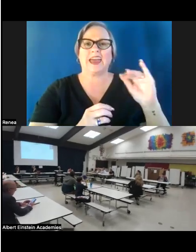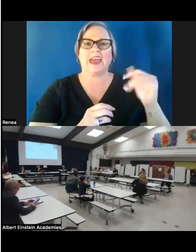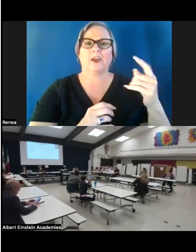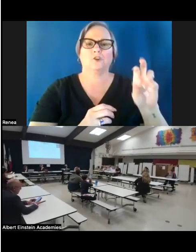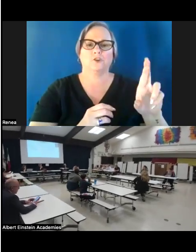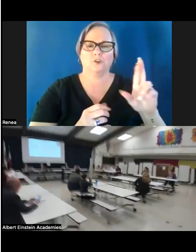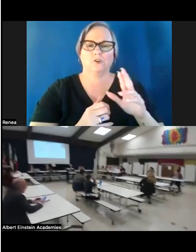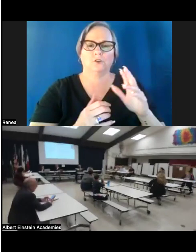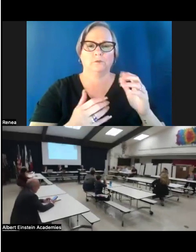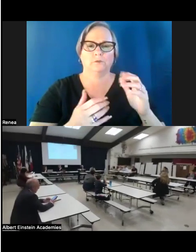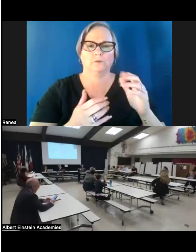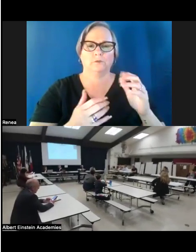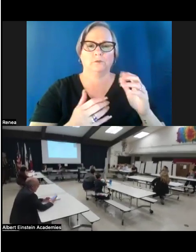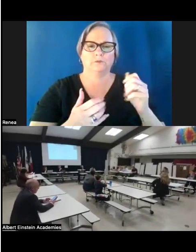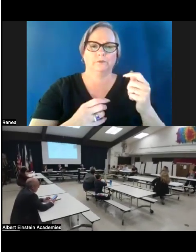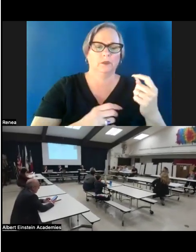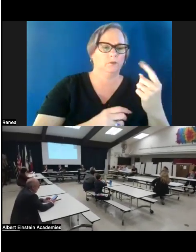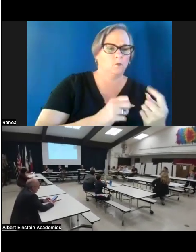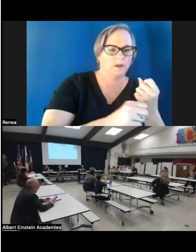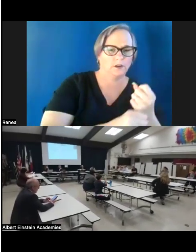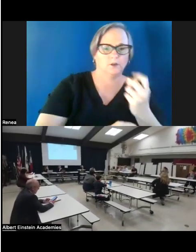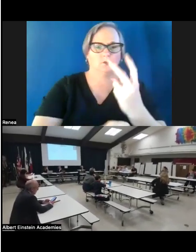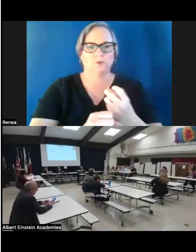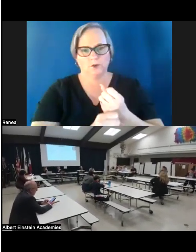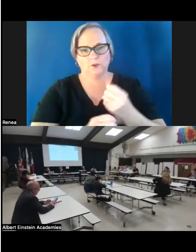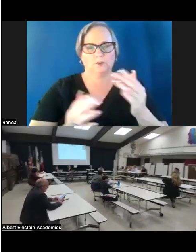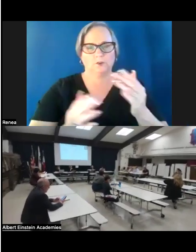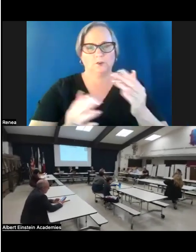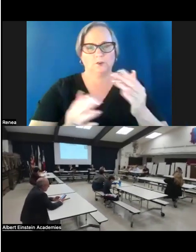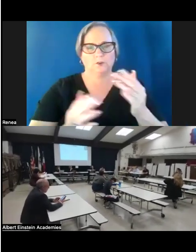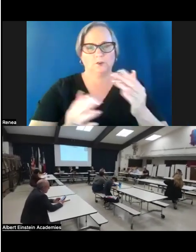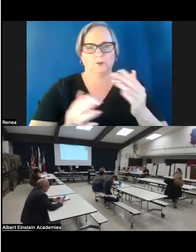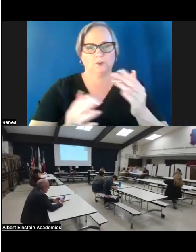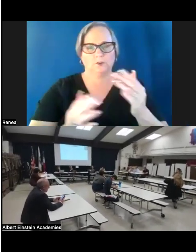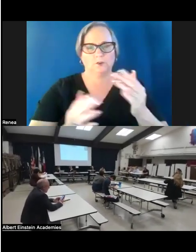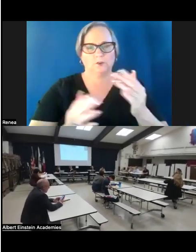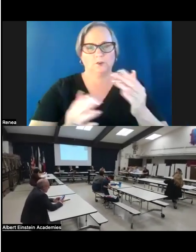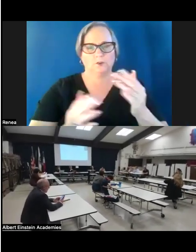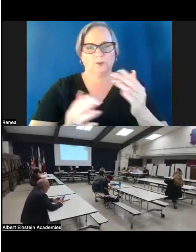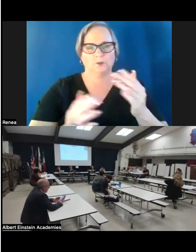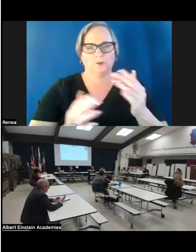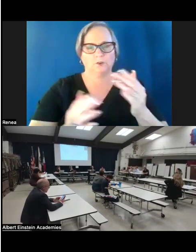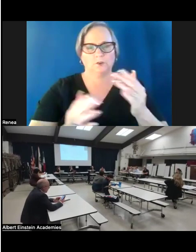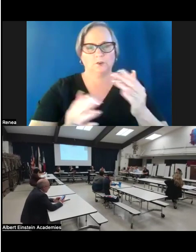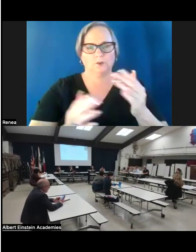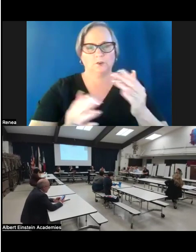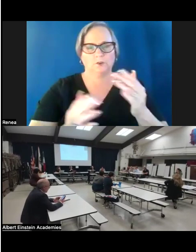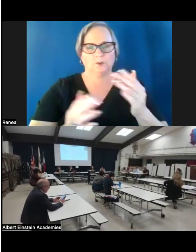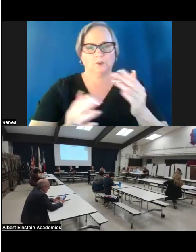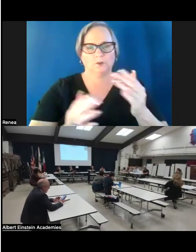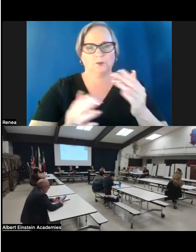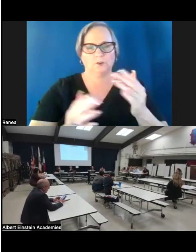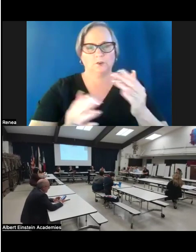stagger. So the SSC learning curve is steep. So to have some institutional knowledge